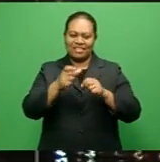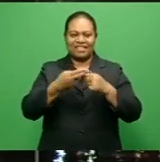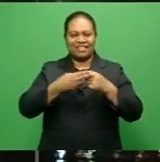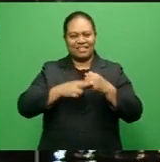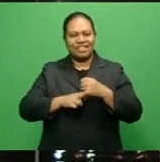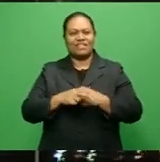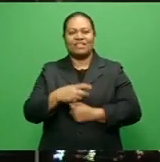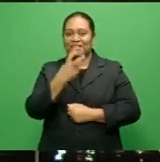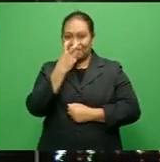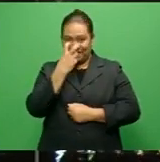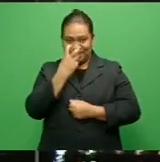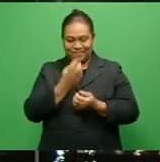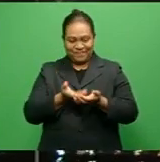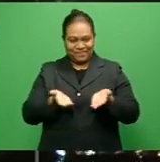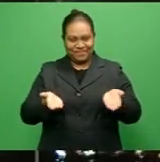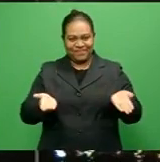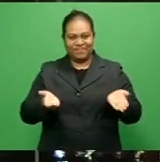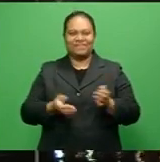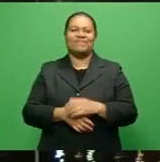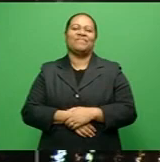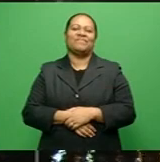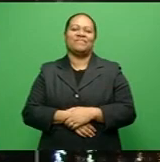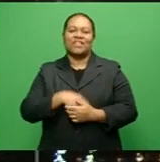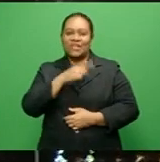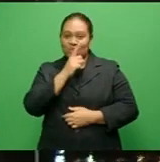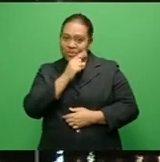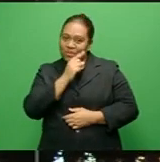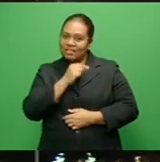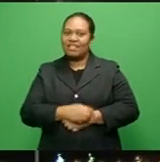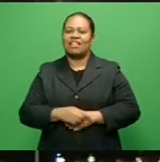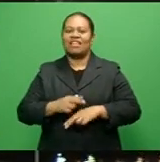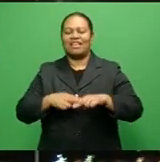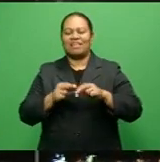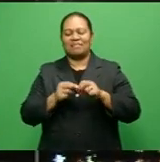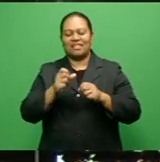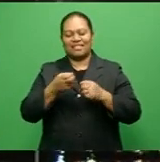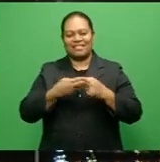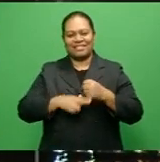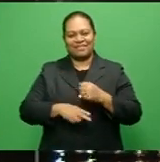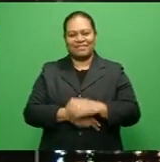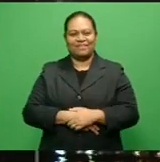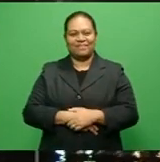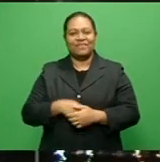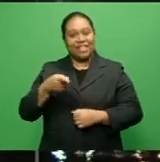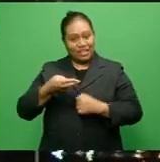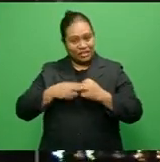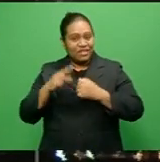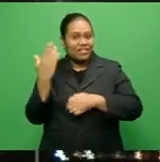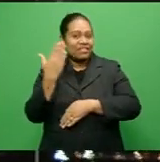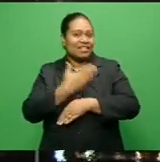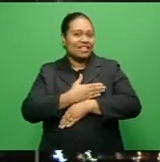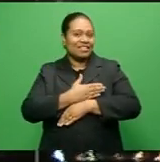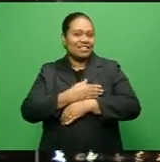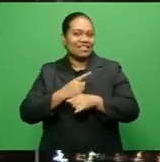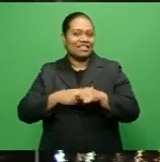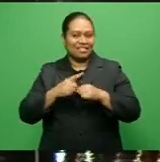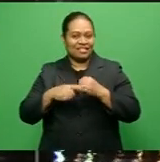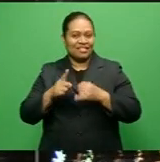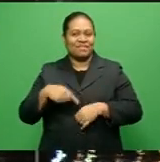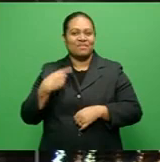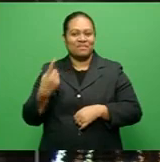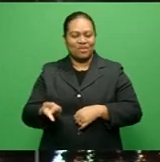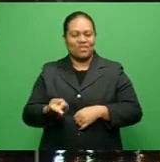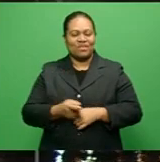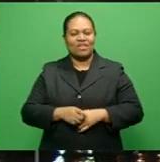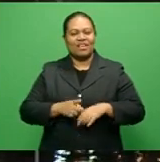fbcnews@fbc.com.fj, via Facebook page FBC News, and our Twitter page at FBC_news. That's your news for tonight. Until tomorrow from the